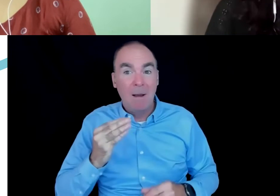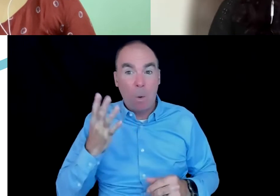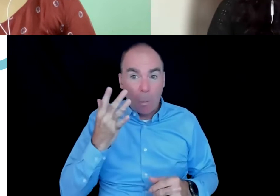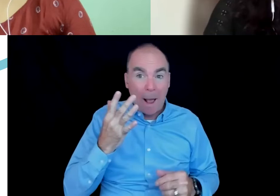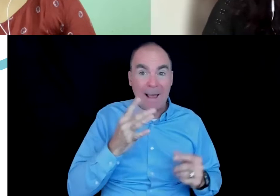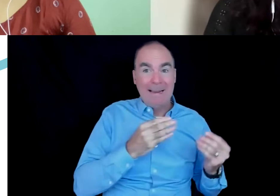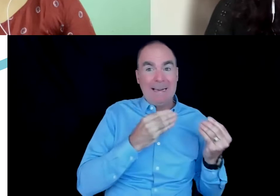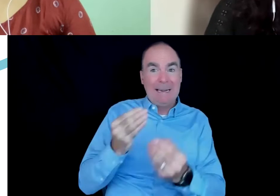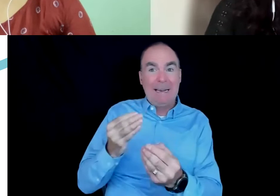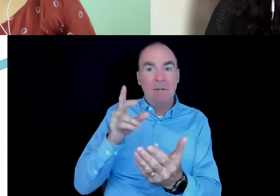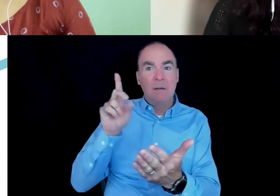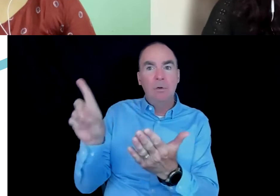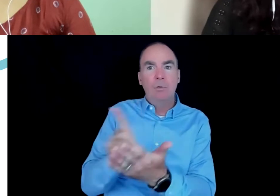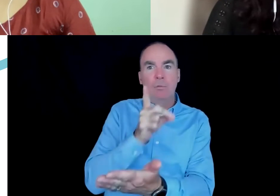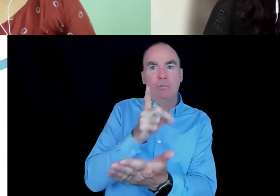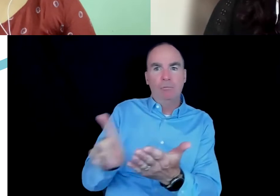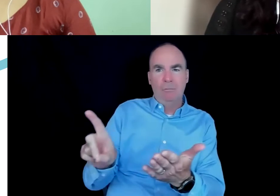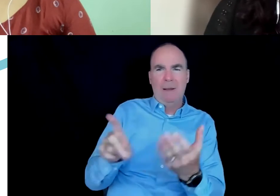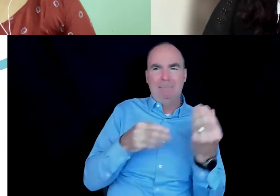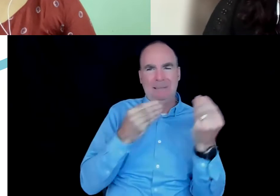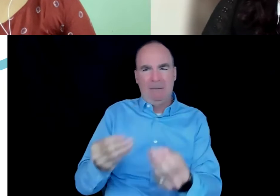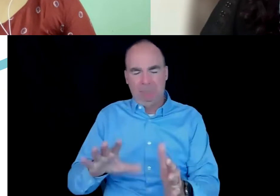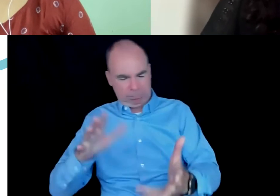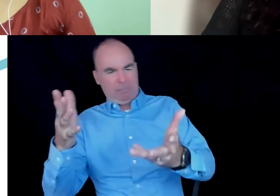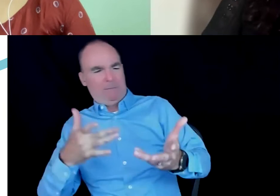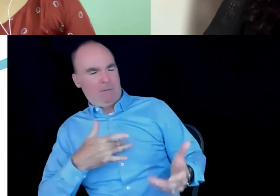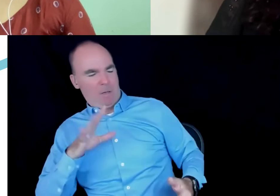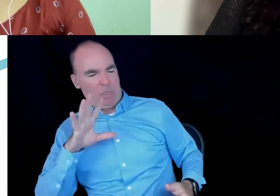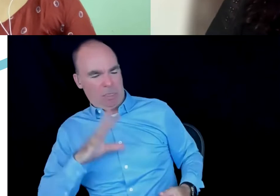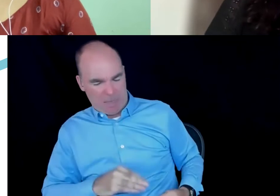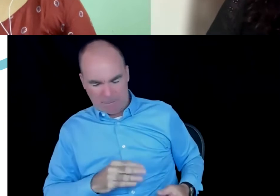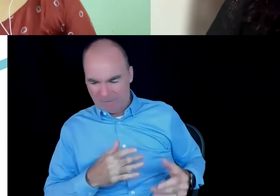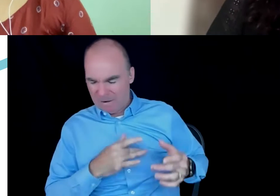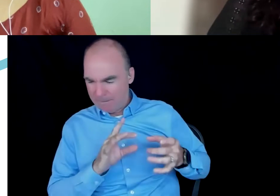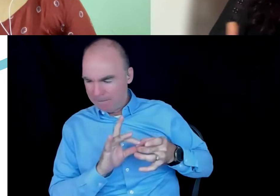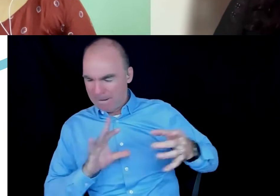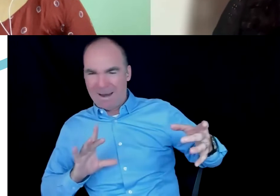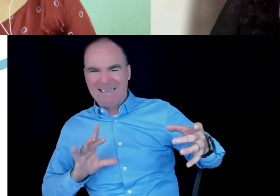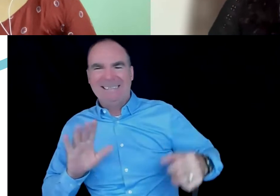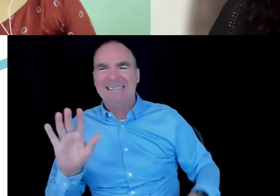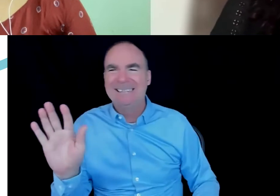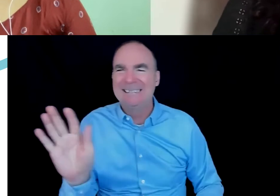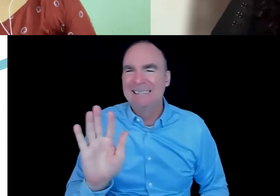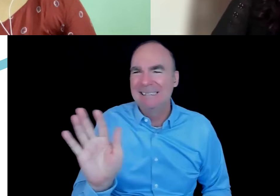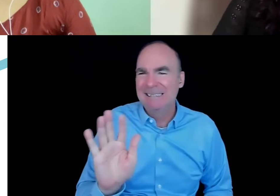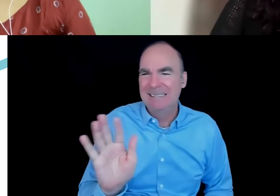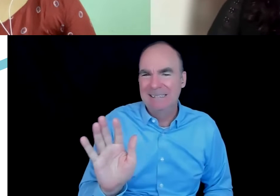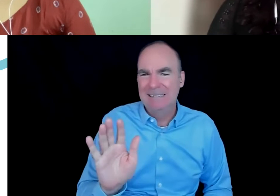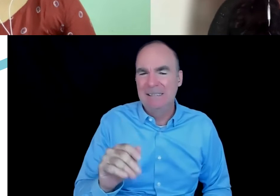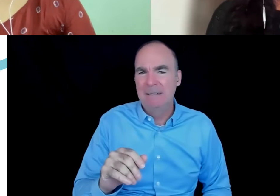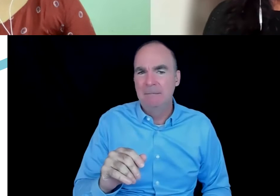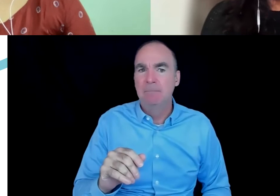way we perceive ourselves and experience the world around us. And in practice, I mean, what does it look like to apply